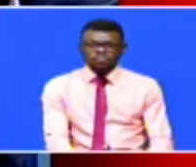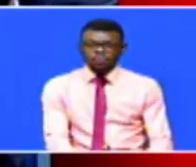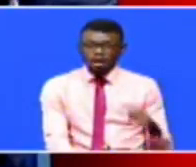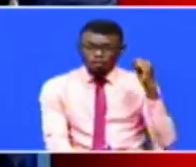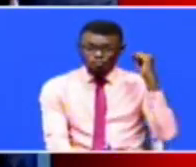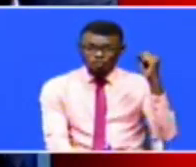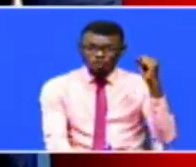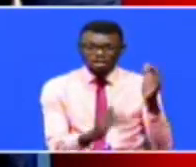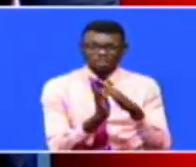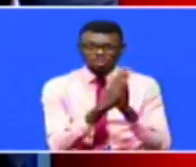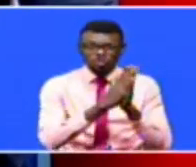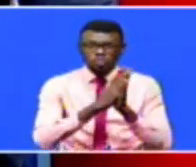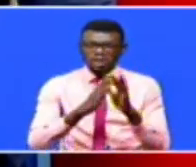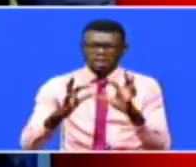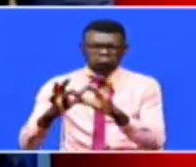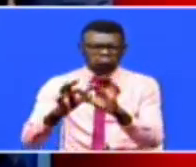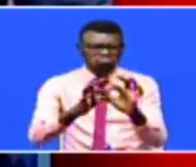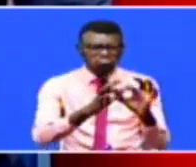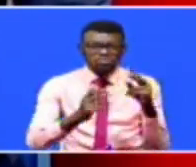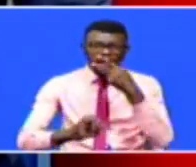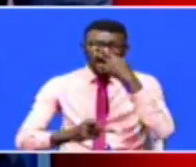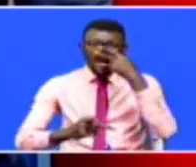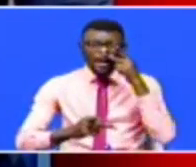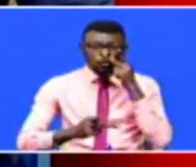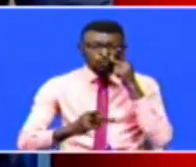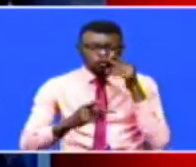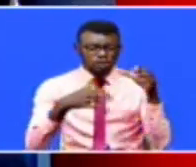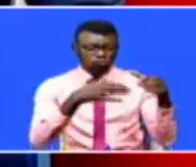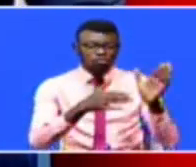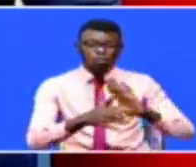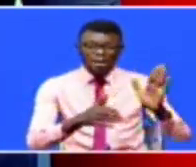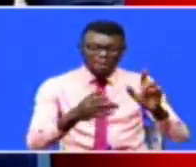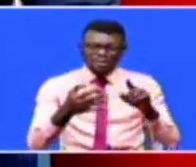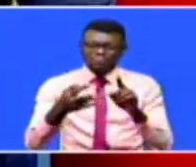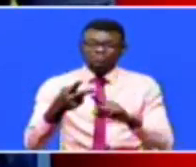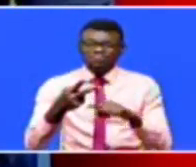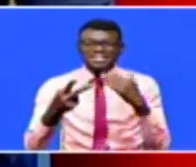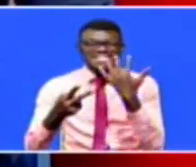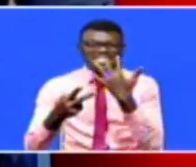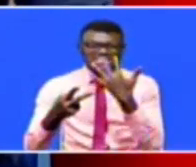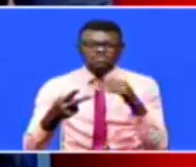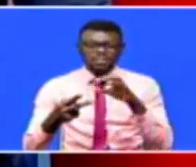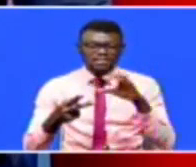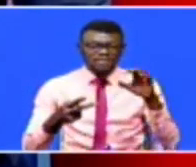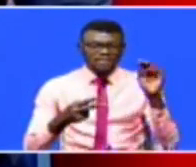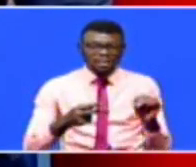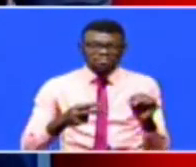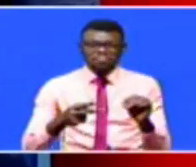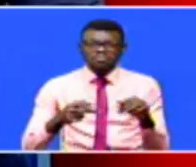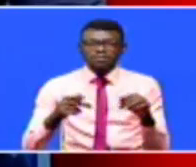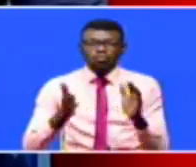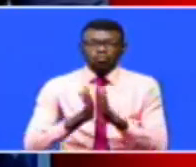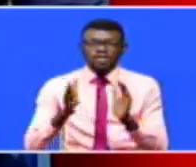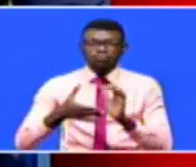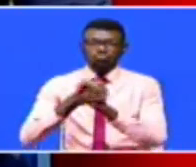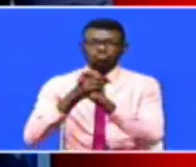In politics tonight, the cooperation deal between Kalonzo Musyoka's Wiper Party, Isaac Ruto's Chama cha Mashinani, and the majority Jubilee Party